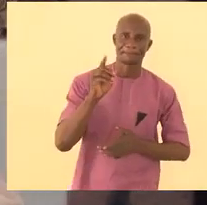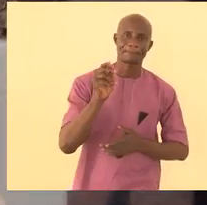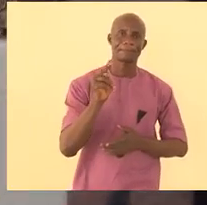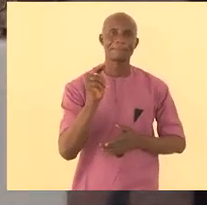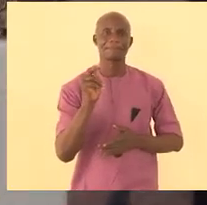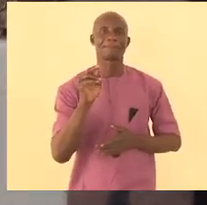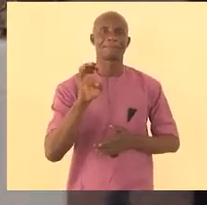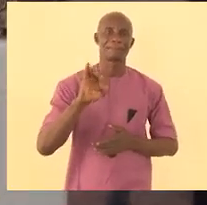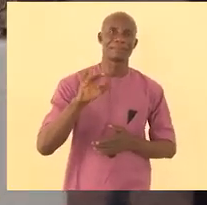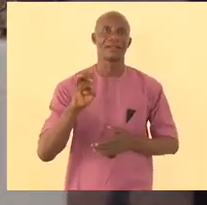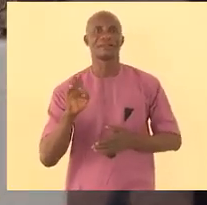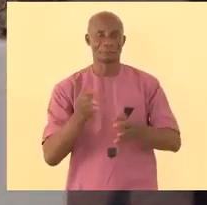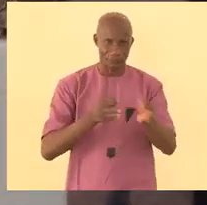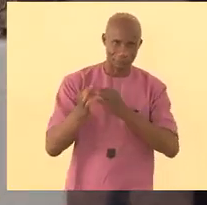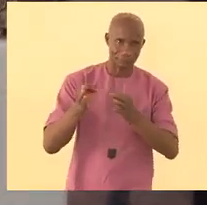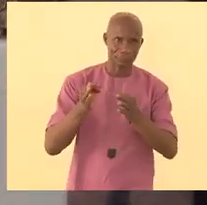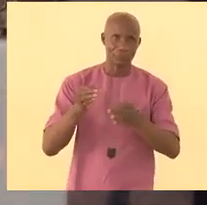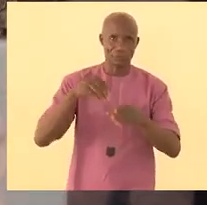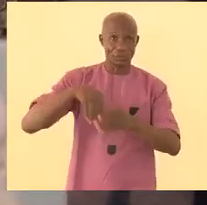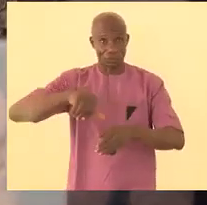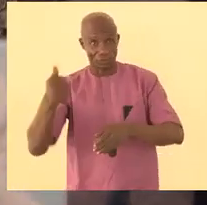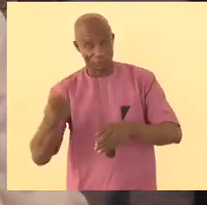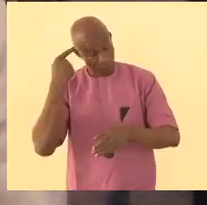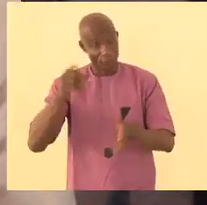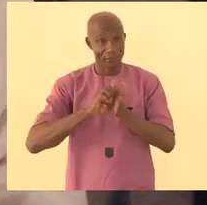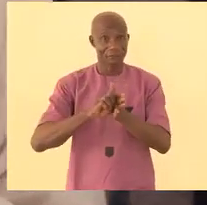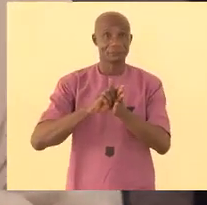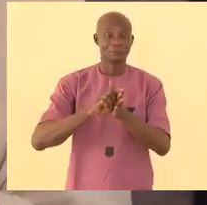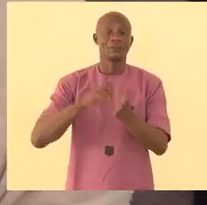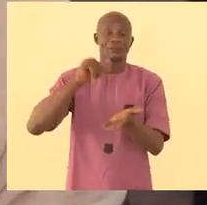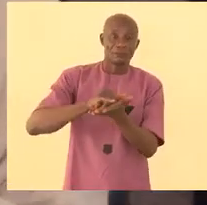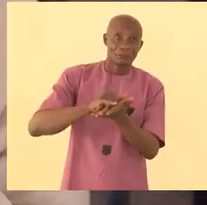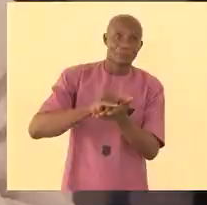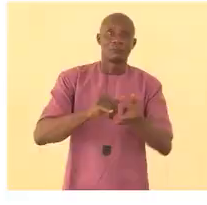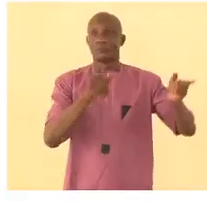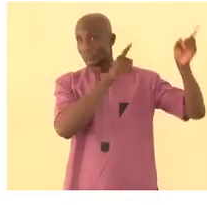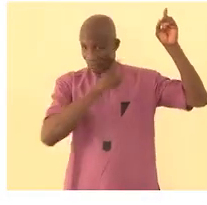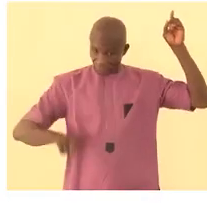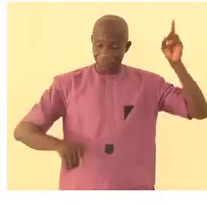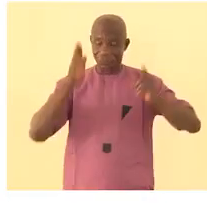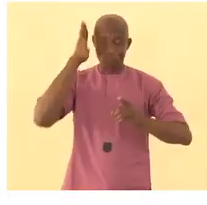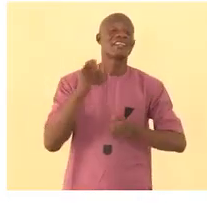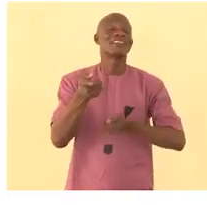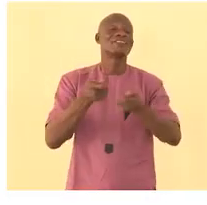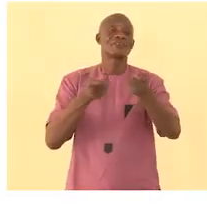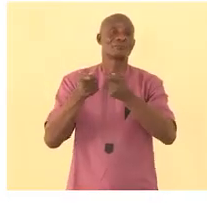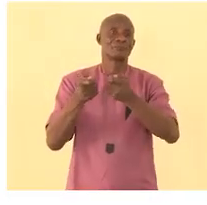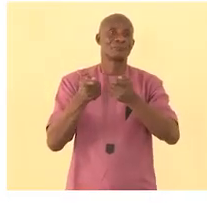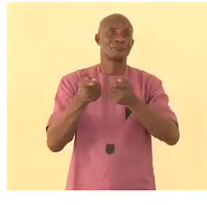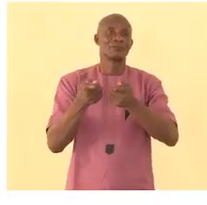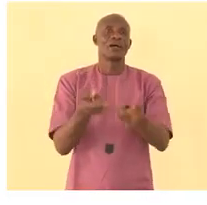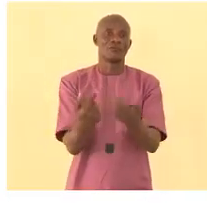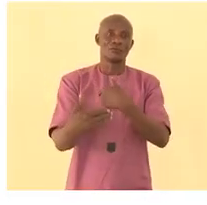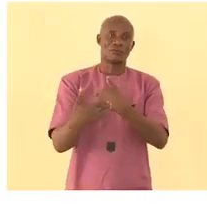Daniel's description is echoed in other passages. For instance, that the Lord will reign